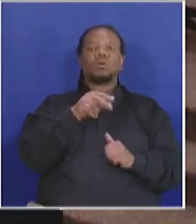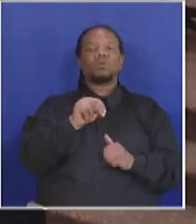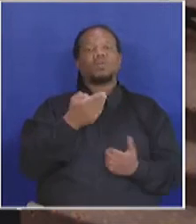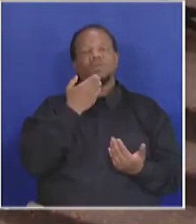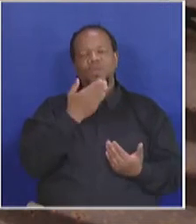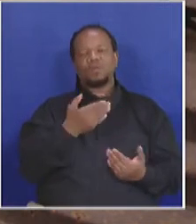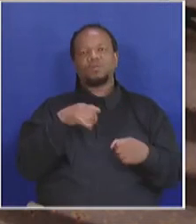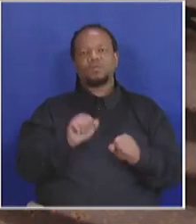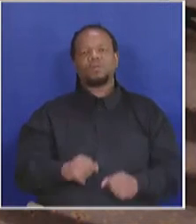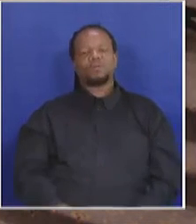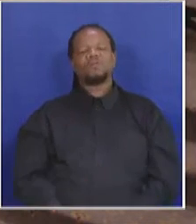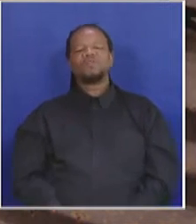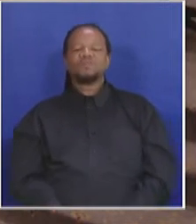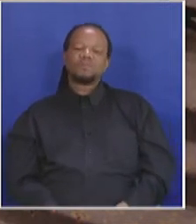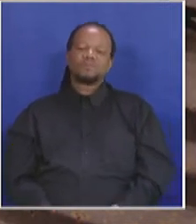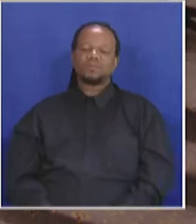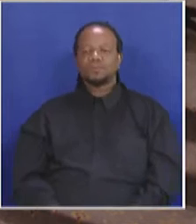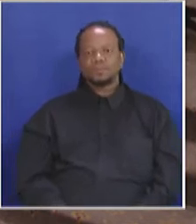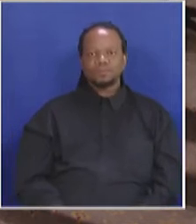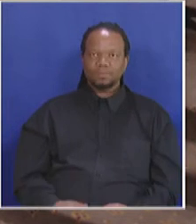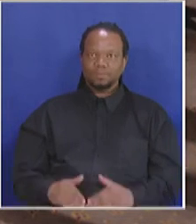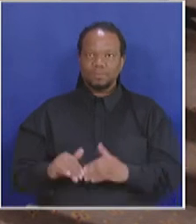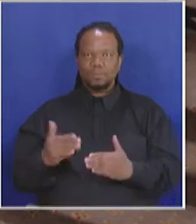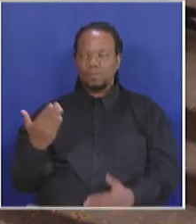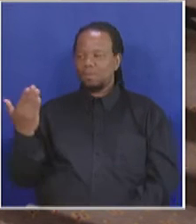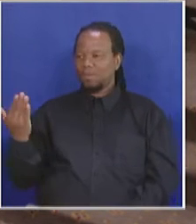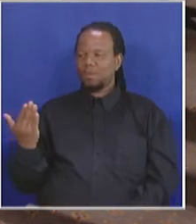Chairperson. Thank you, Honorable Member.